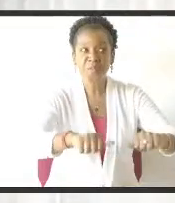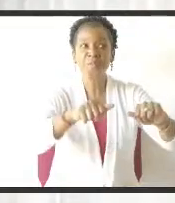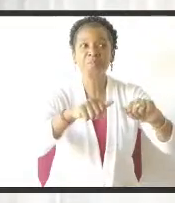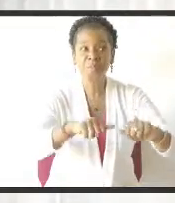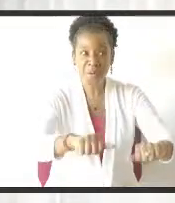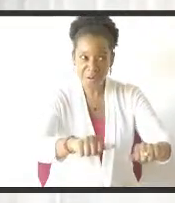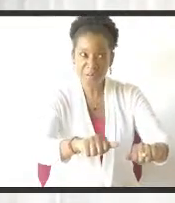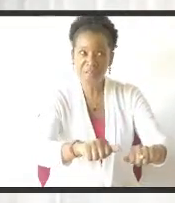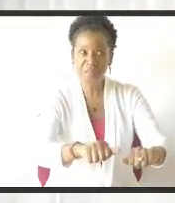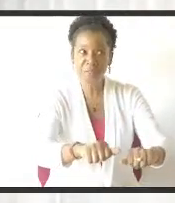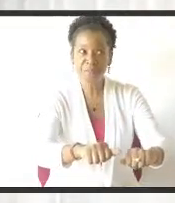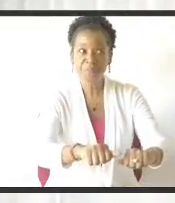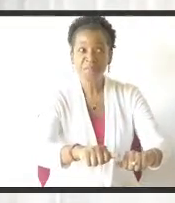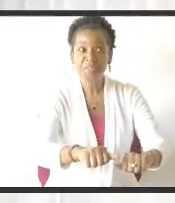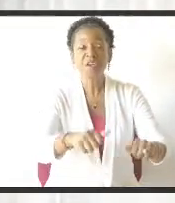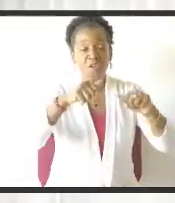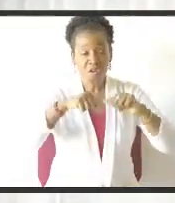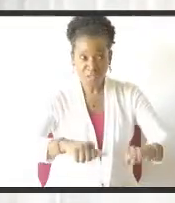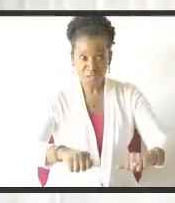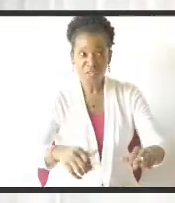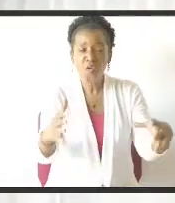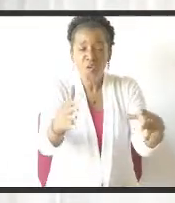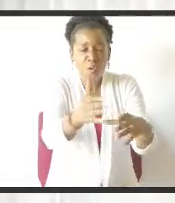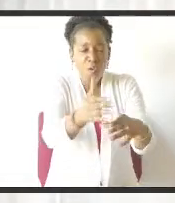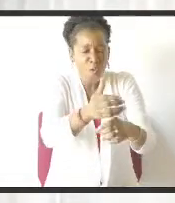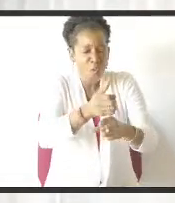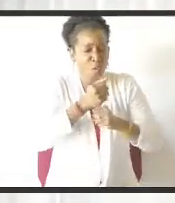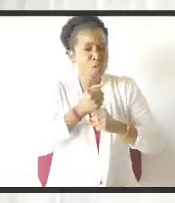what? Hang tough.